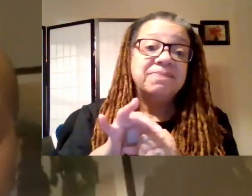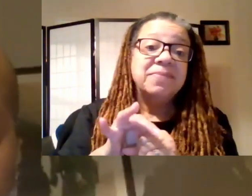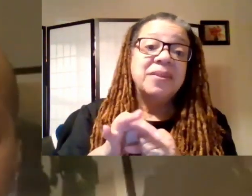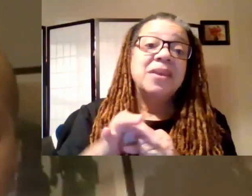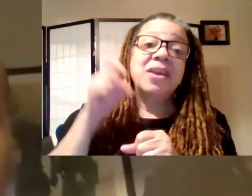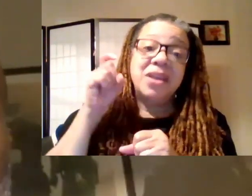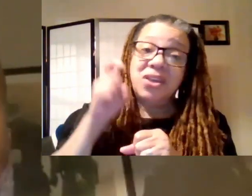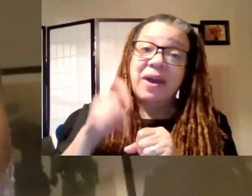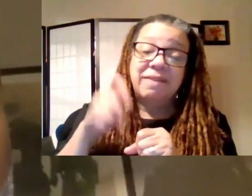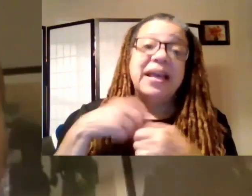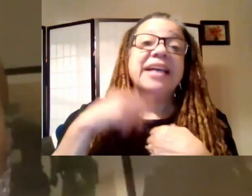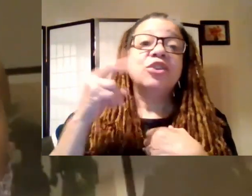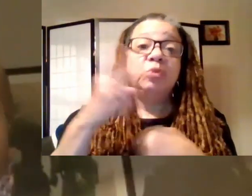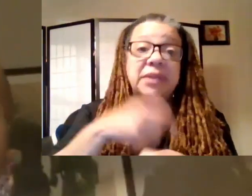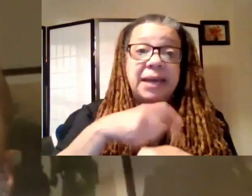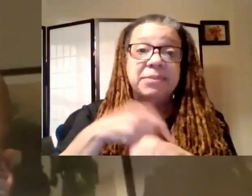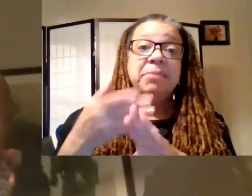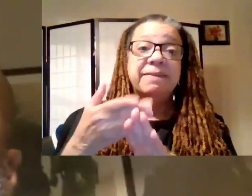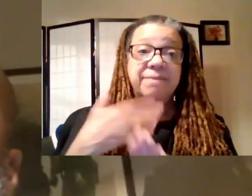question twice before, I believe.